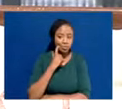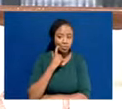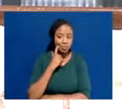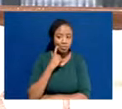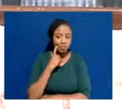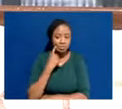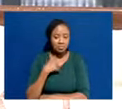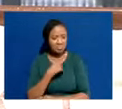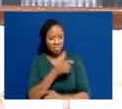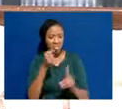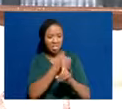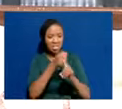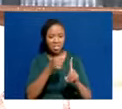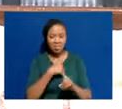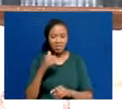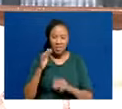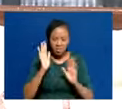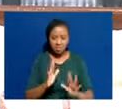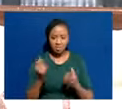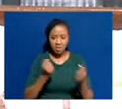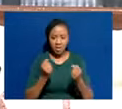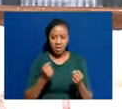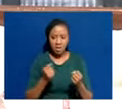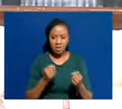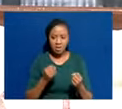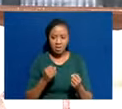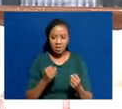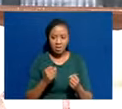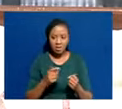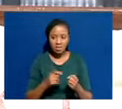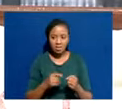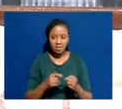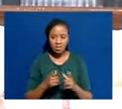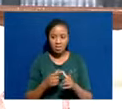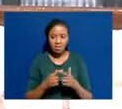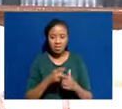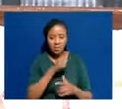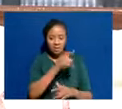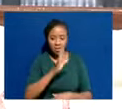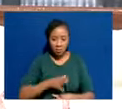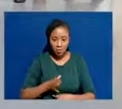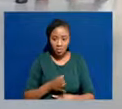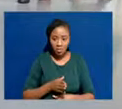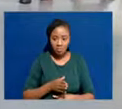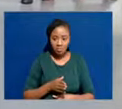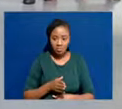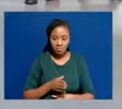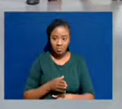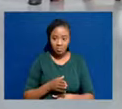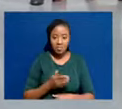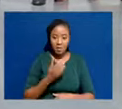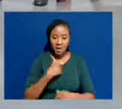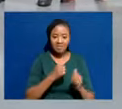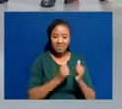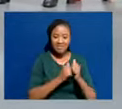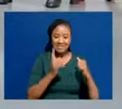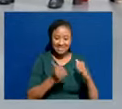what are you doing at this kiosk? I stopped my car. I said, come, Governor Wone. This lady has 16